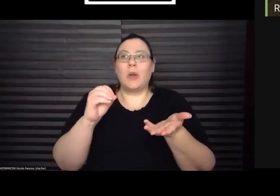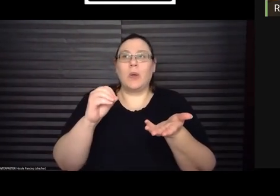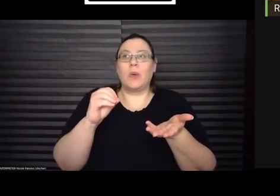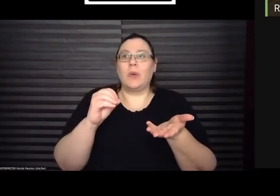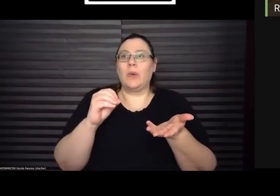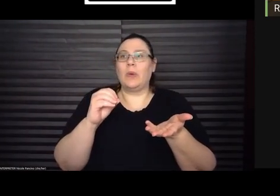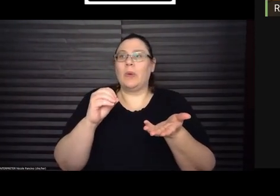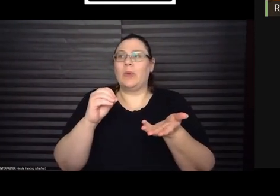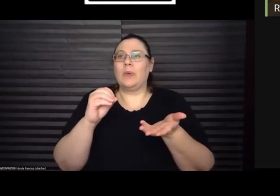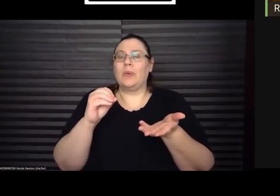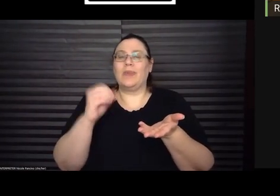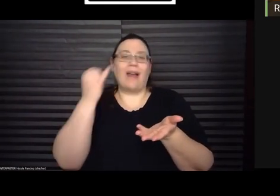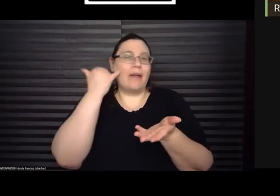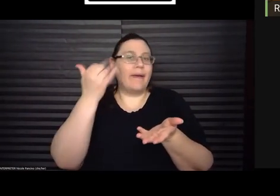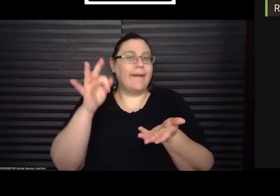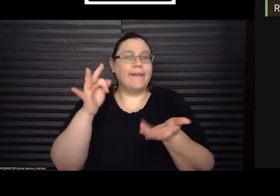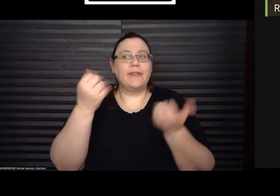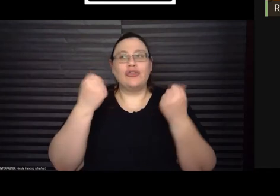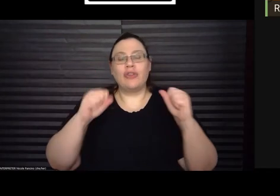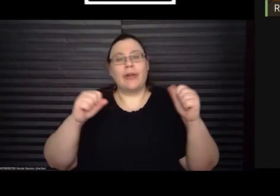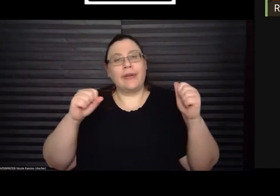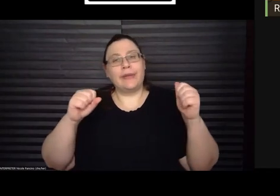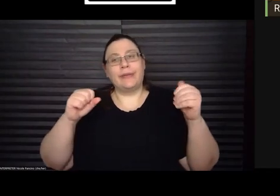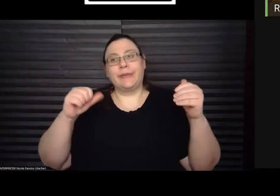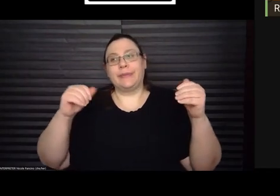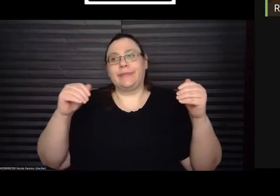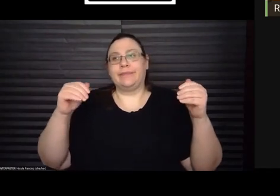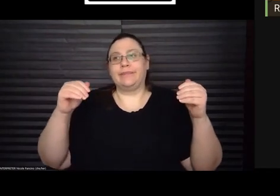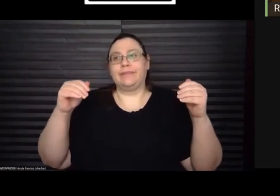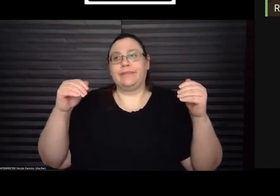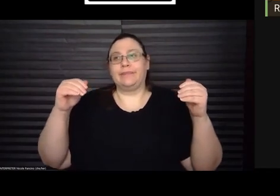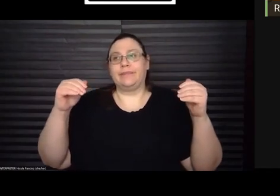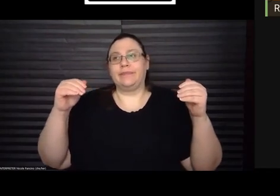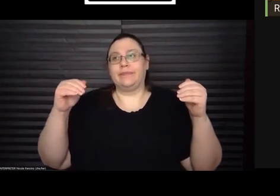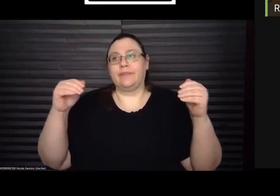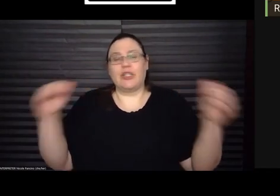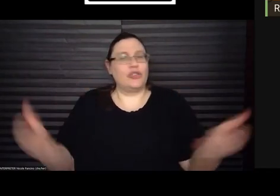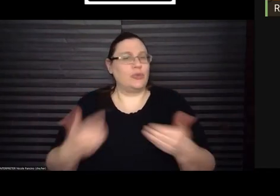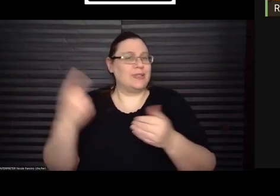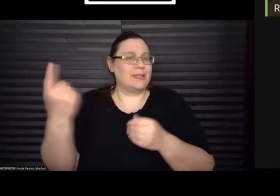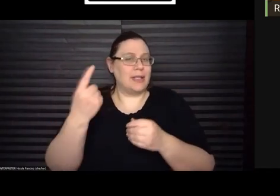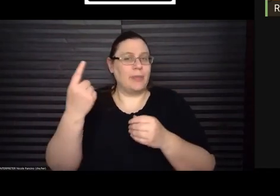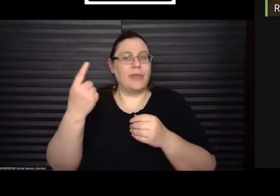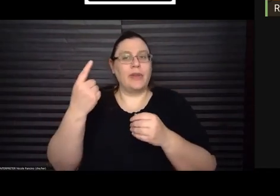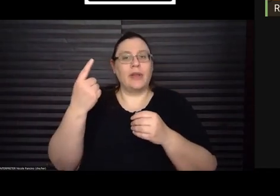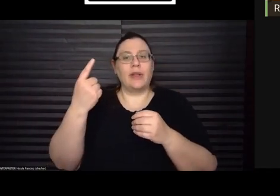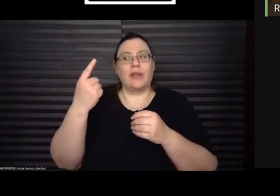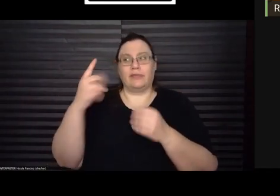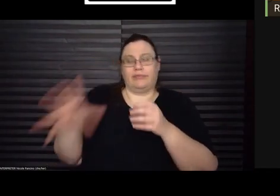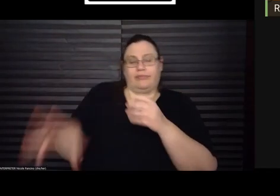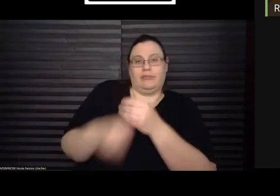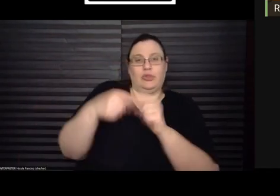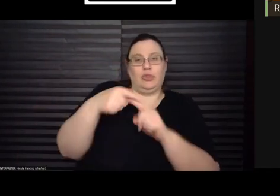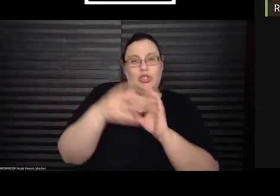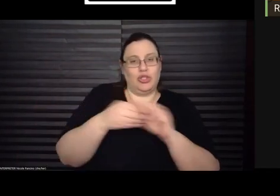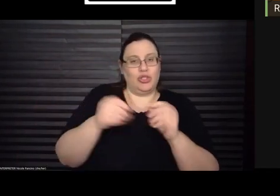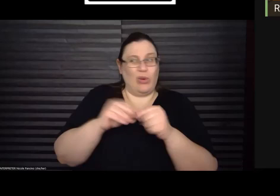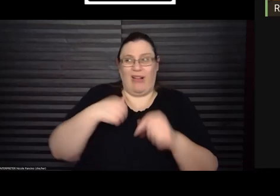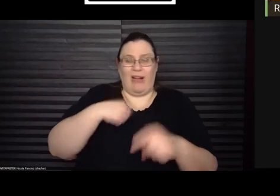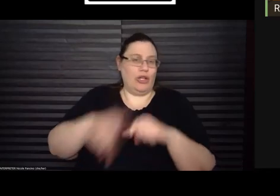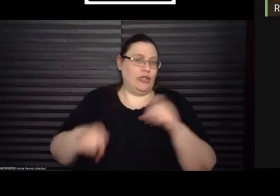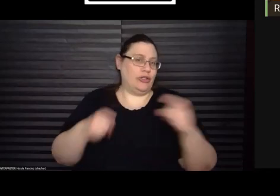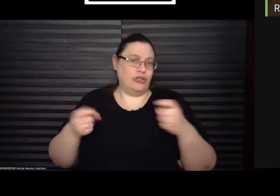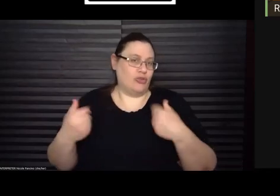this, you know, this idea of trying to introduce something into the, you know, into the story that I